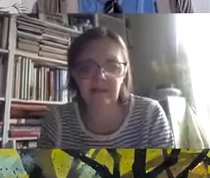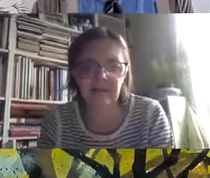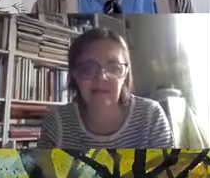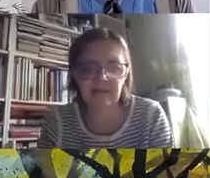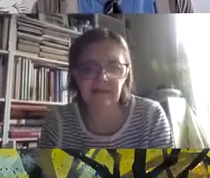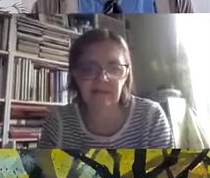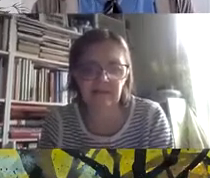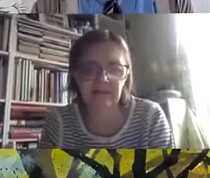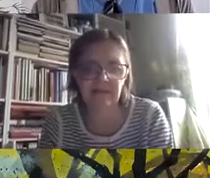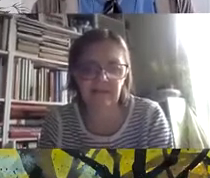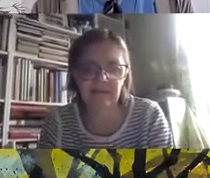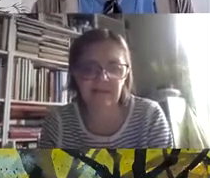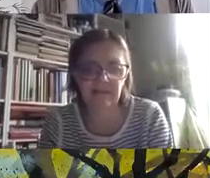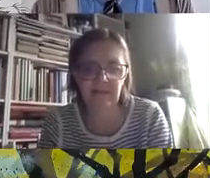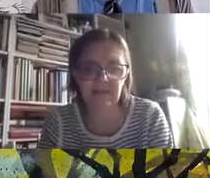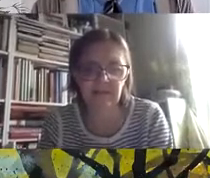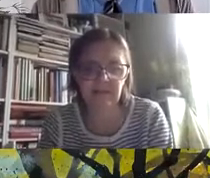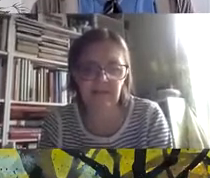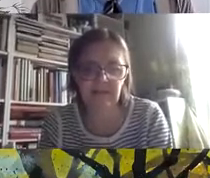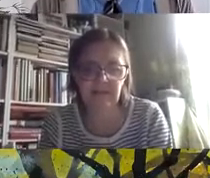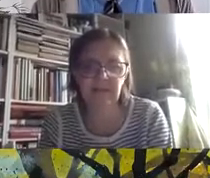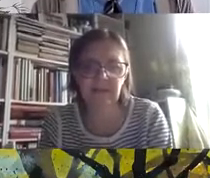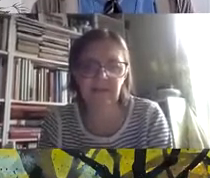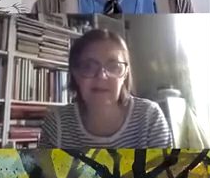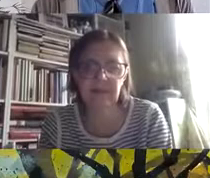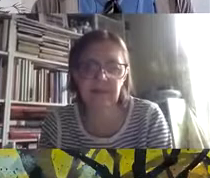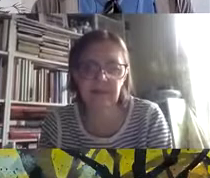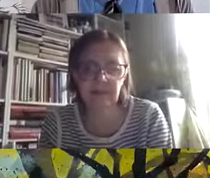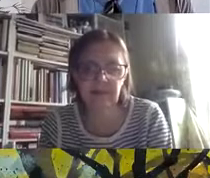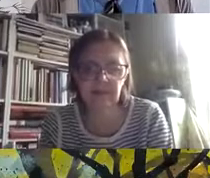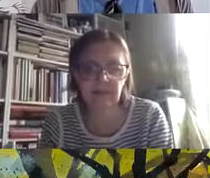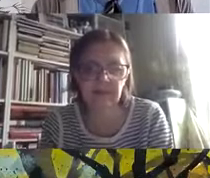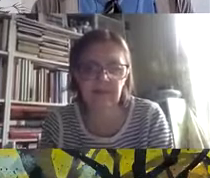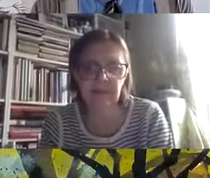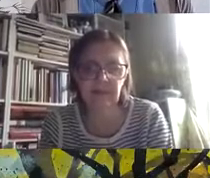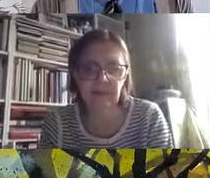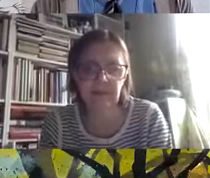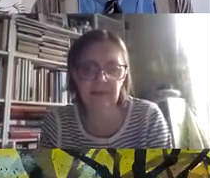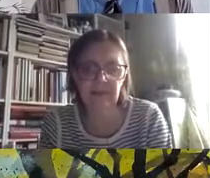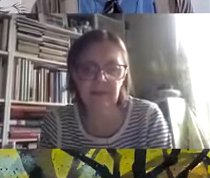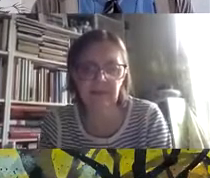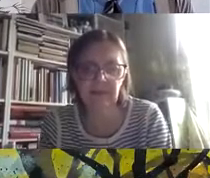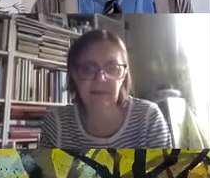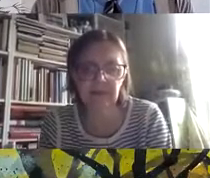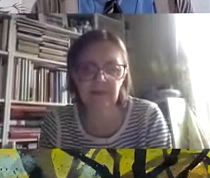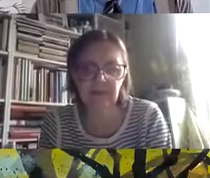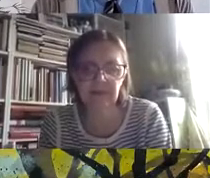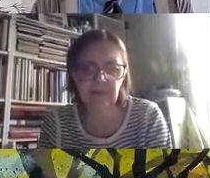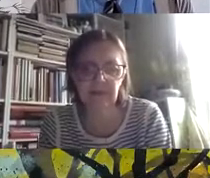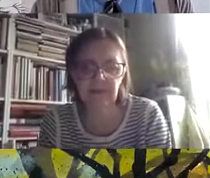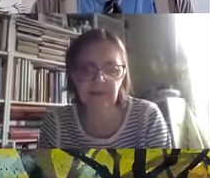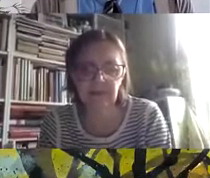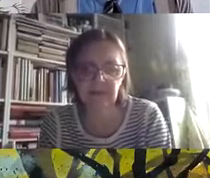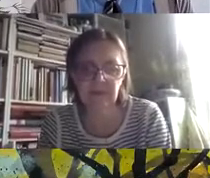and just happen to share the same last name. And I work with the LaGuardia Center for Teaching